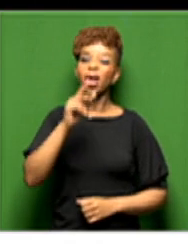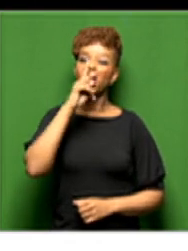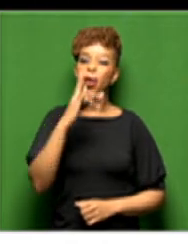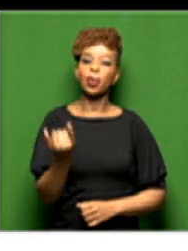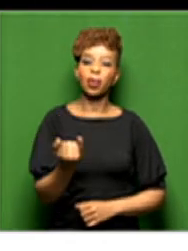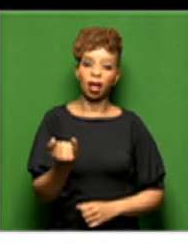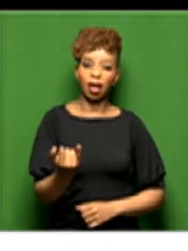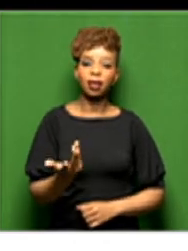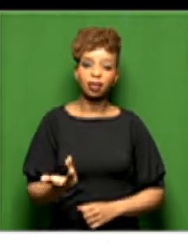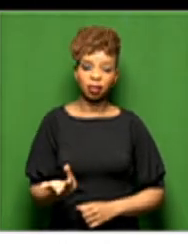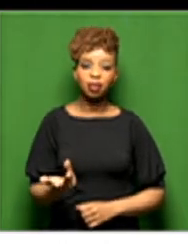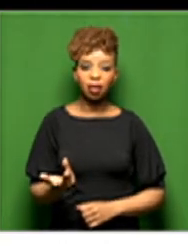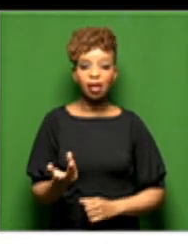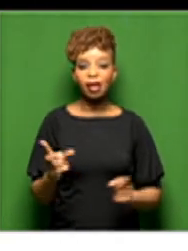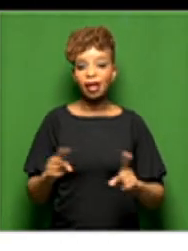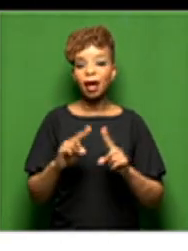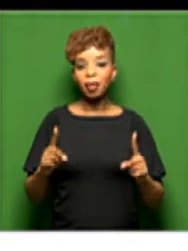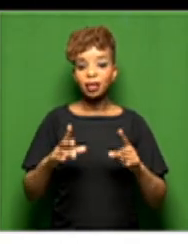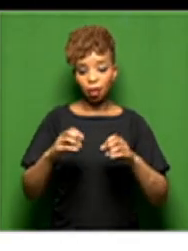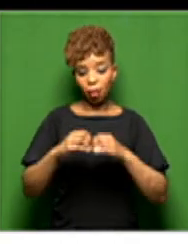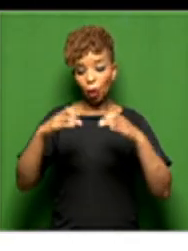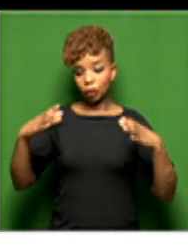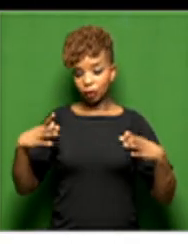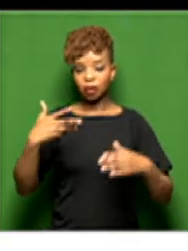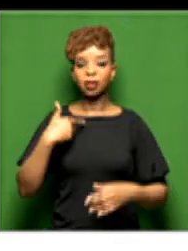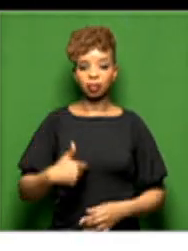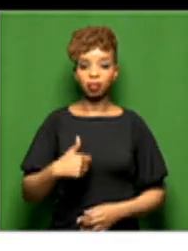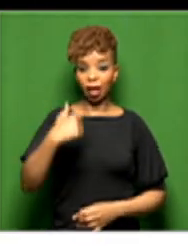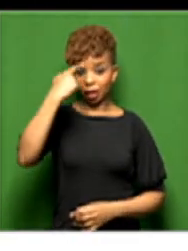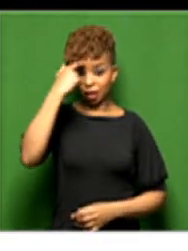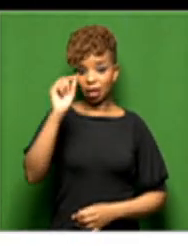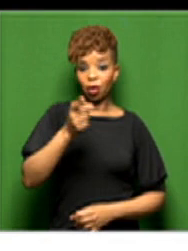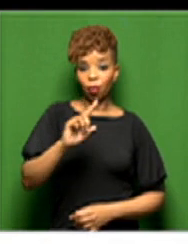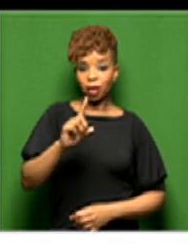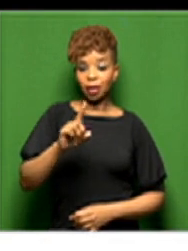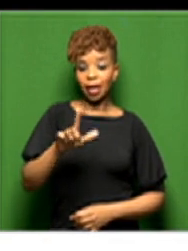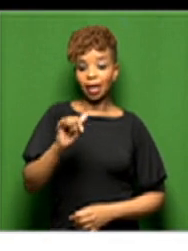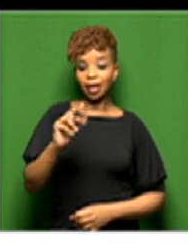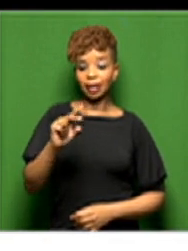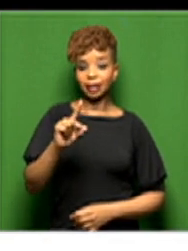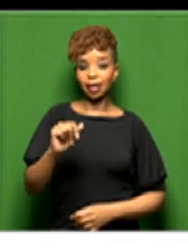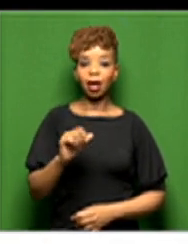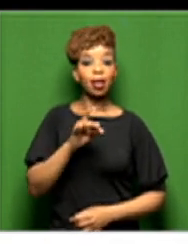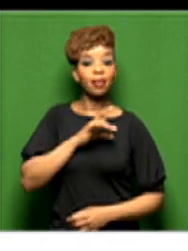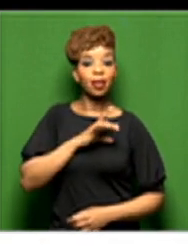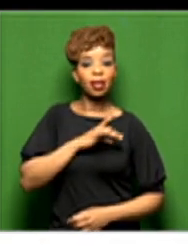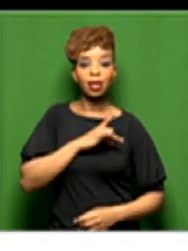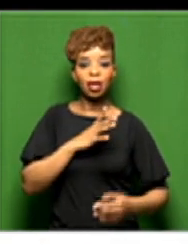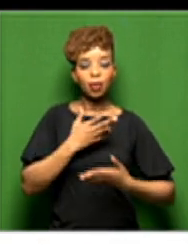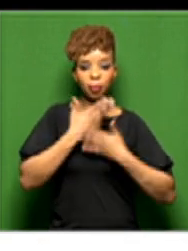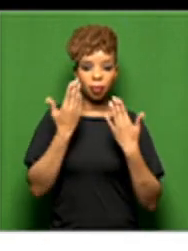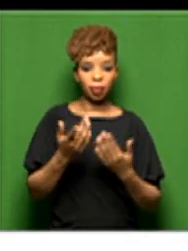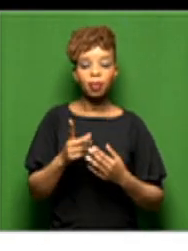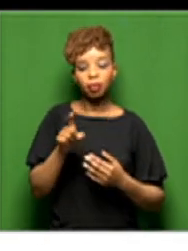But mostly, I think just Linda's fearlessness. That's what I think people can take out